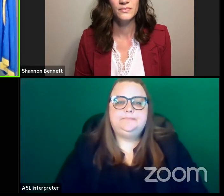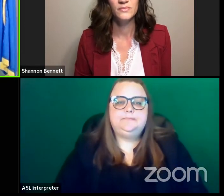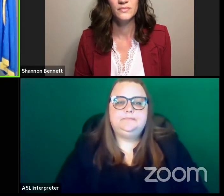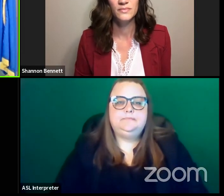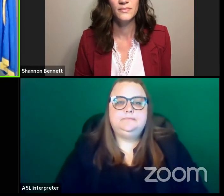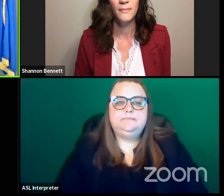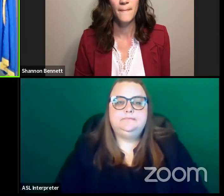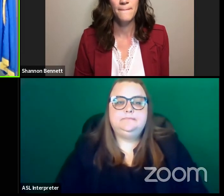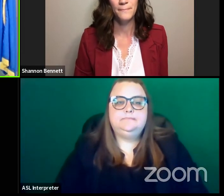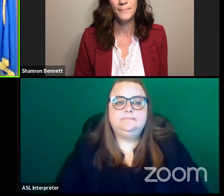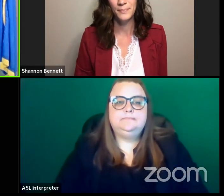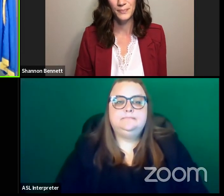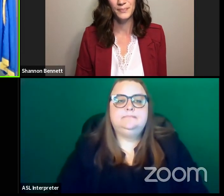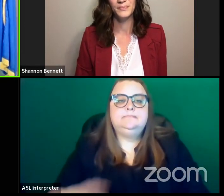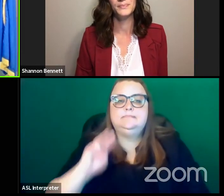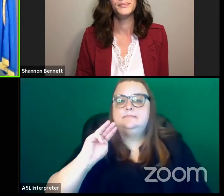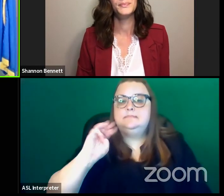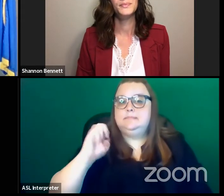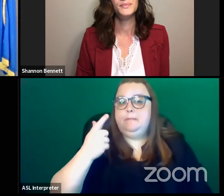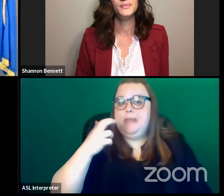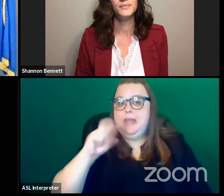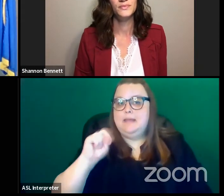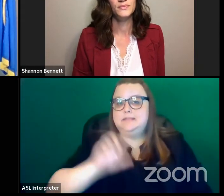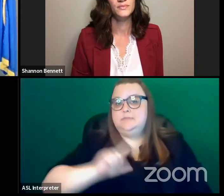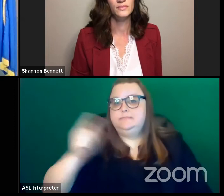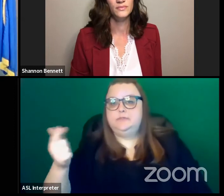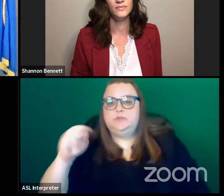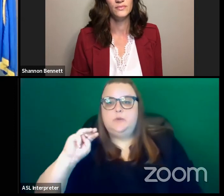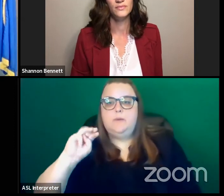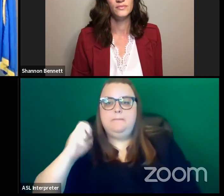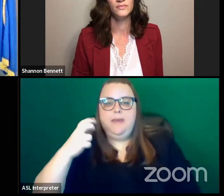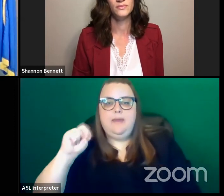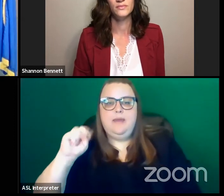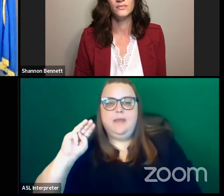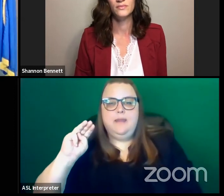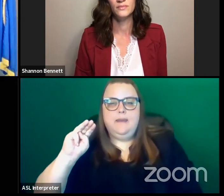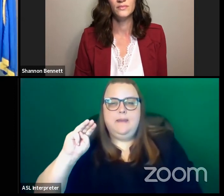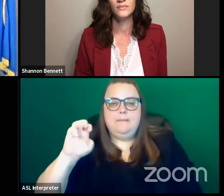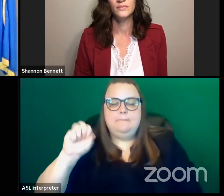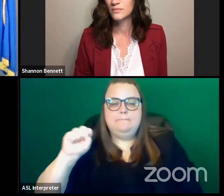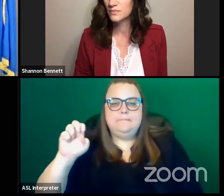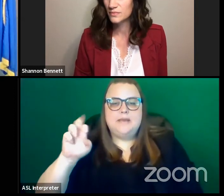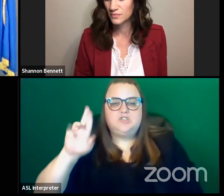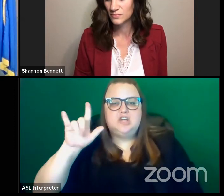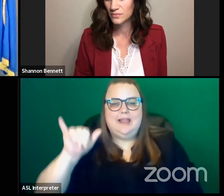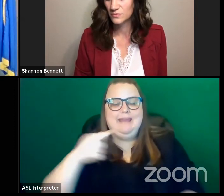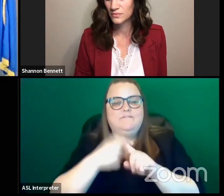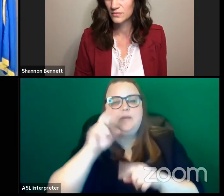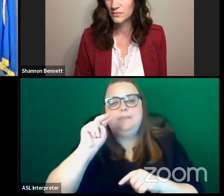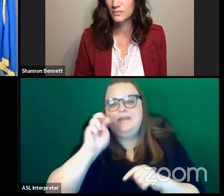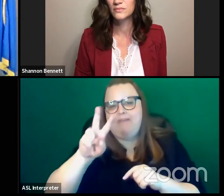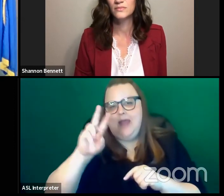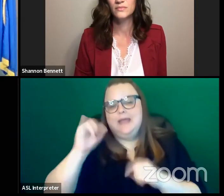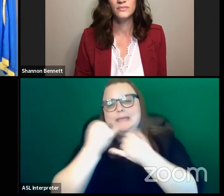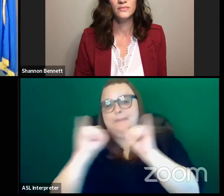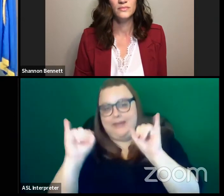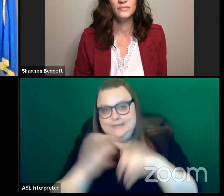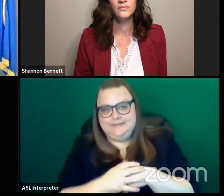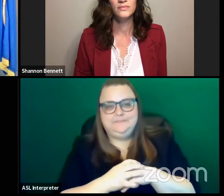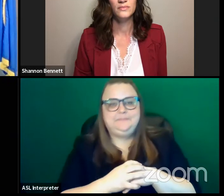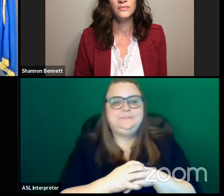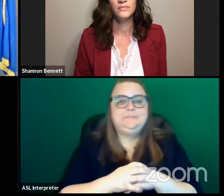Megan? Thanks for the question. We'll go to Megan Messerly from the Nevada Independent for the next question. Megan? Thanks so much for doing this,